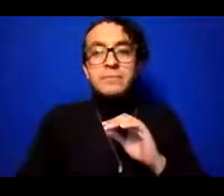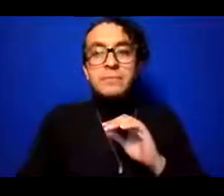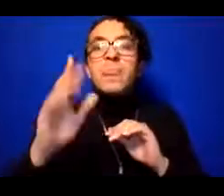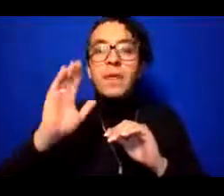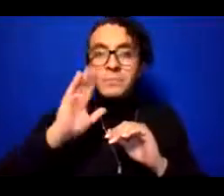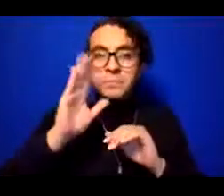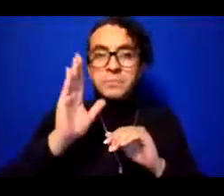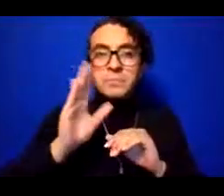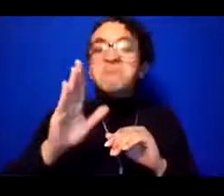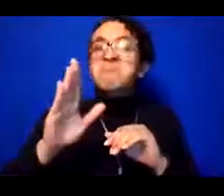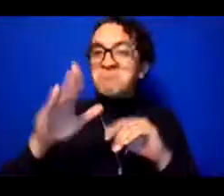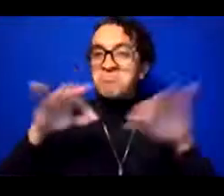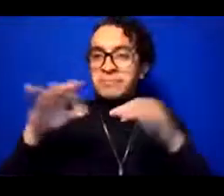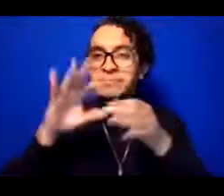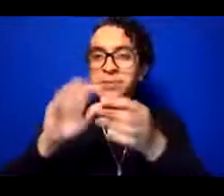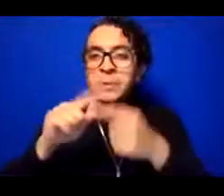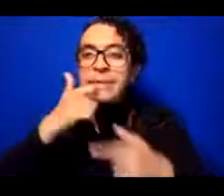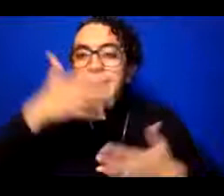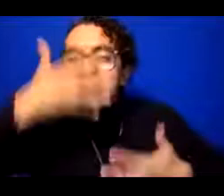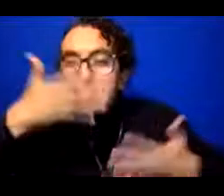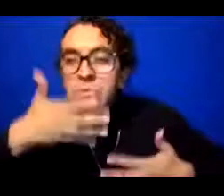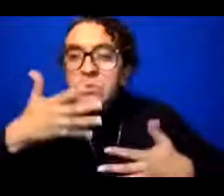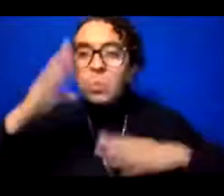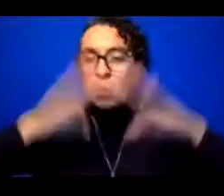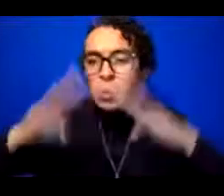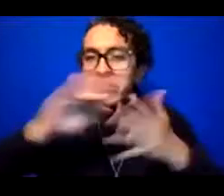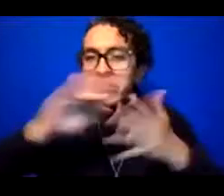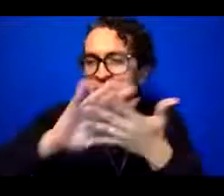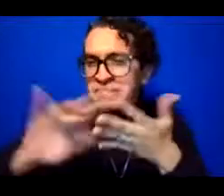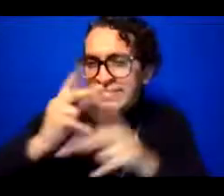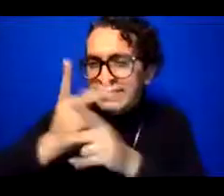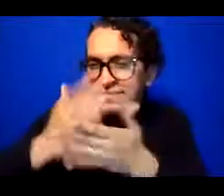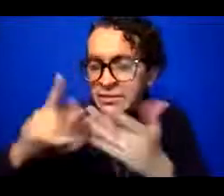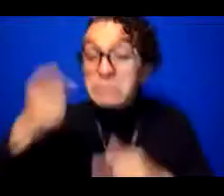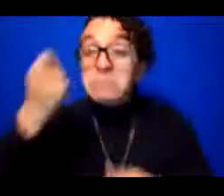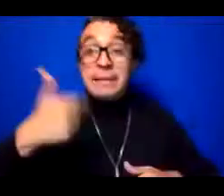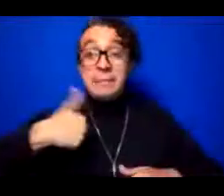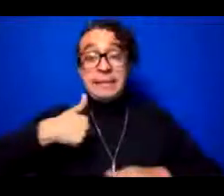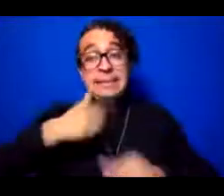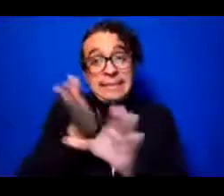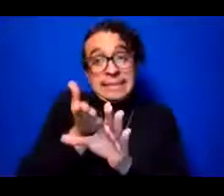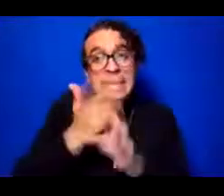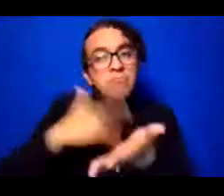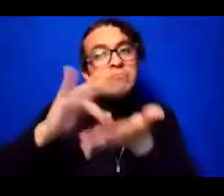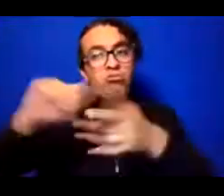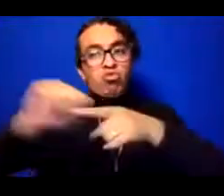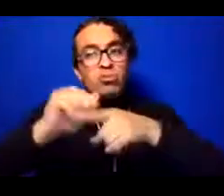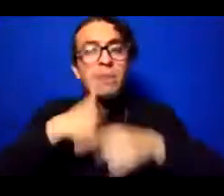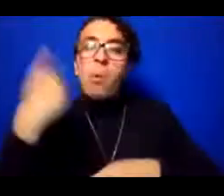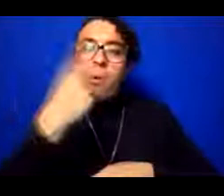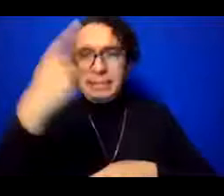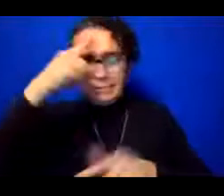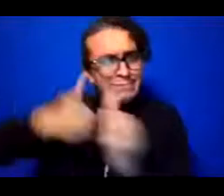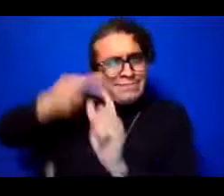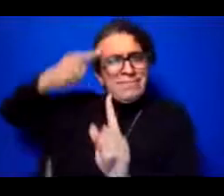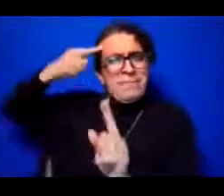those types of things. And one of the first things that I always do, because I'm a psychiatrist and I'm medically trained, so I'm always thinking about a medical cause and whether or not